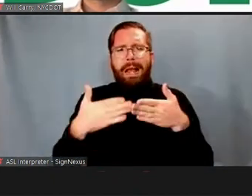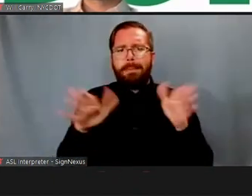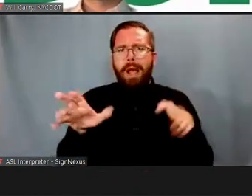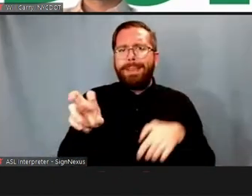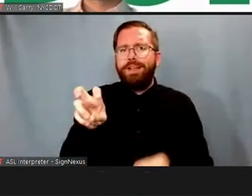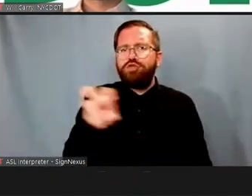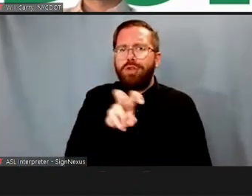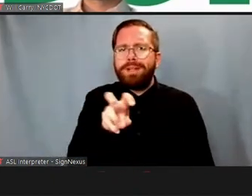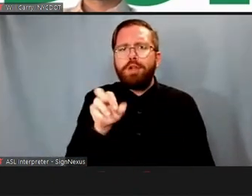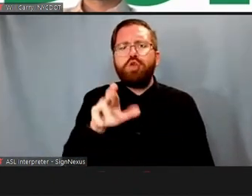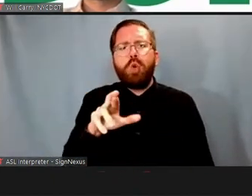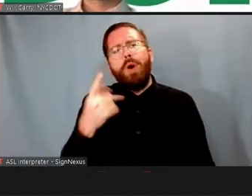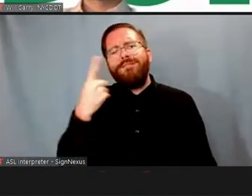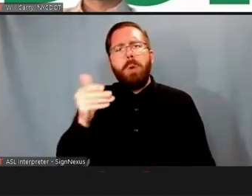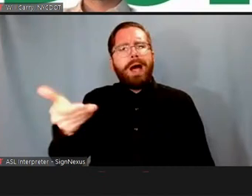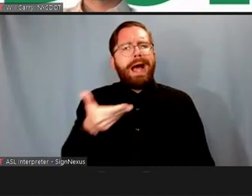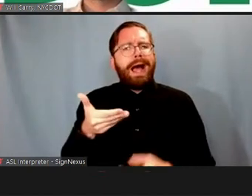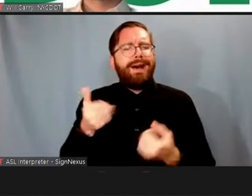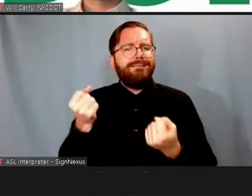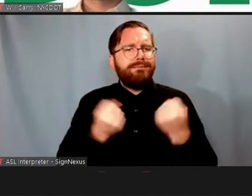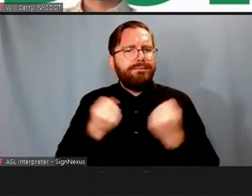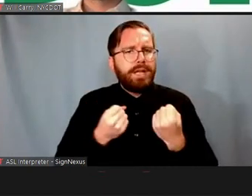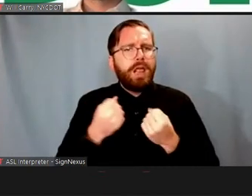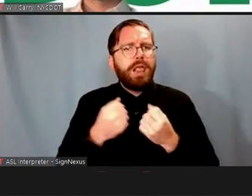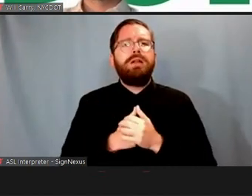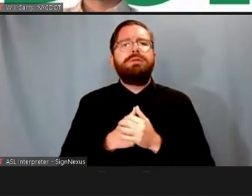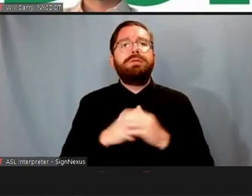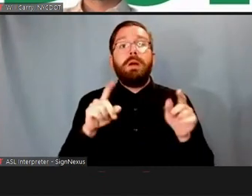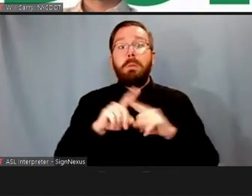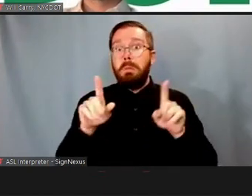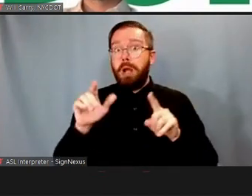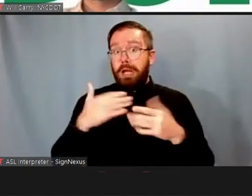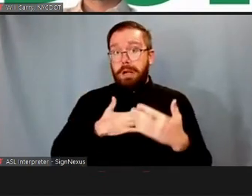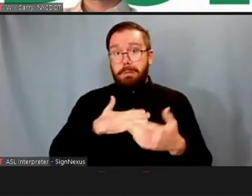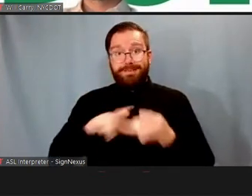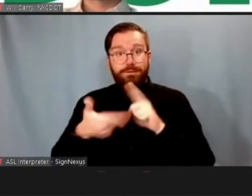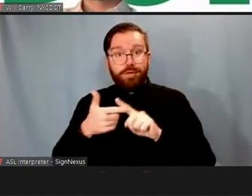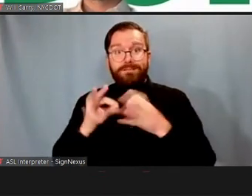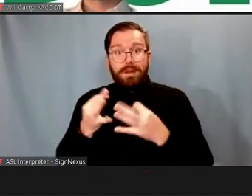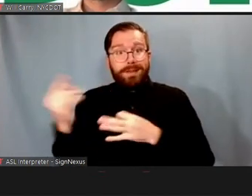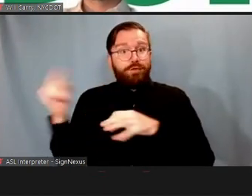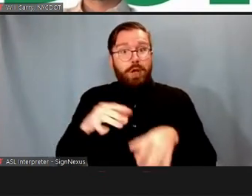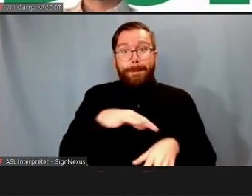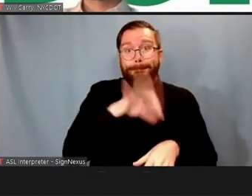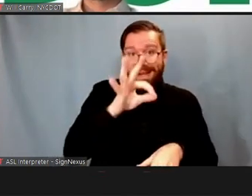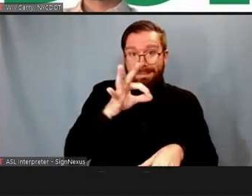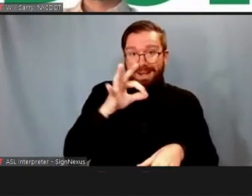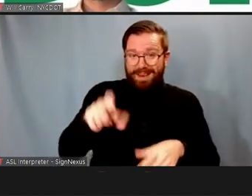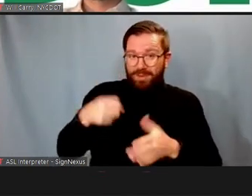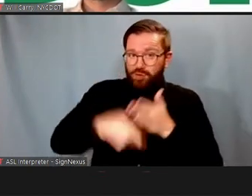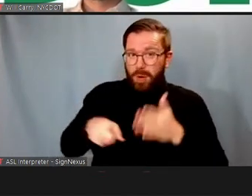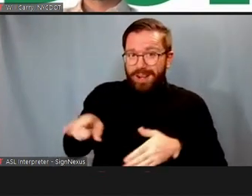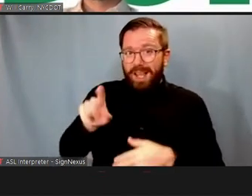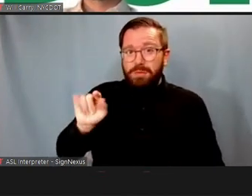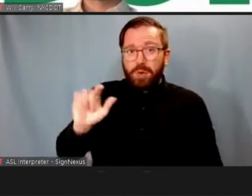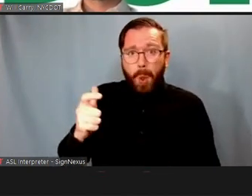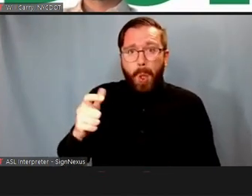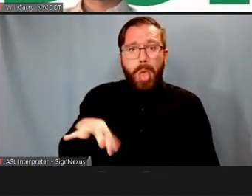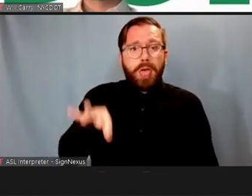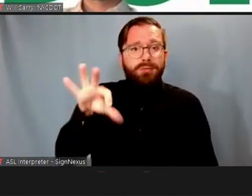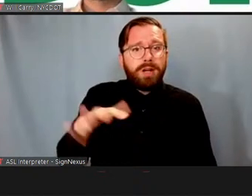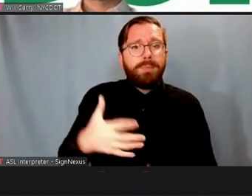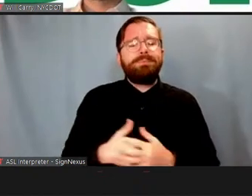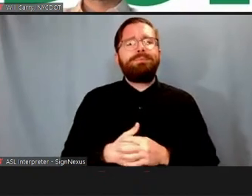vehicle it would have an economic hardship to have a toll in addition to the garage i had chemo and radiation a few years ago weekly and